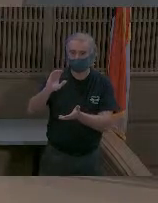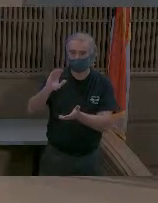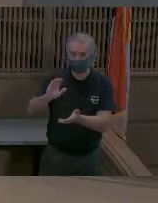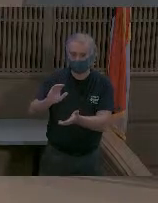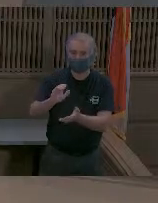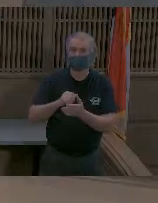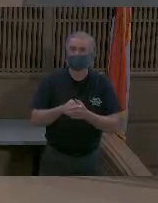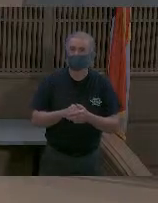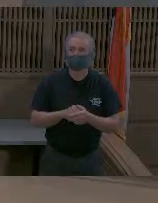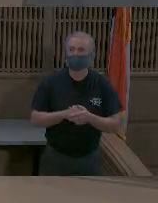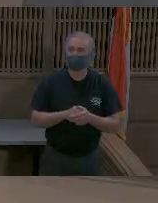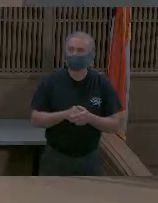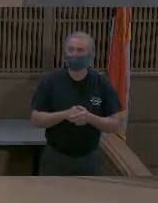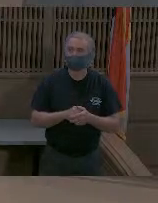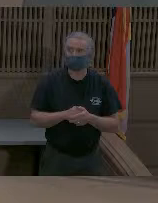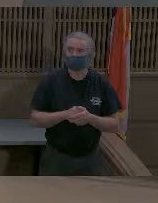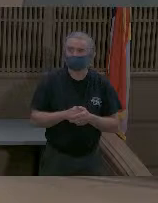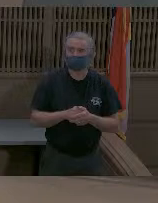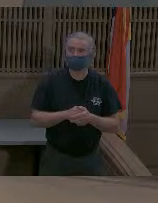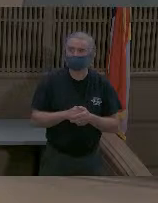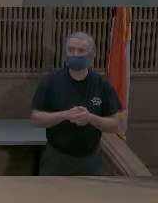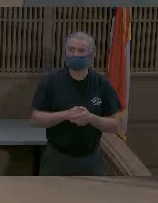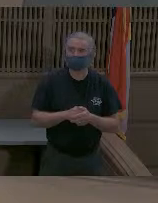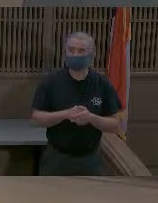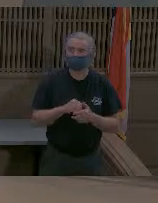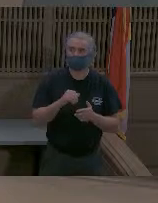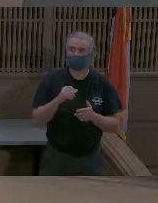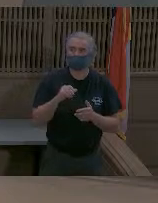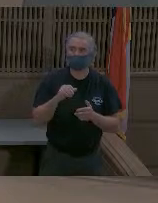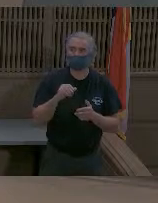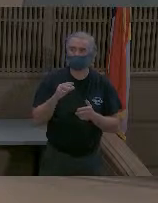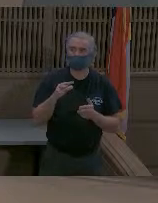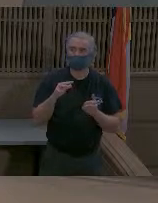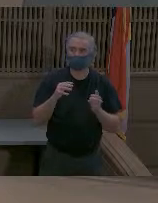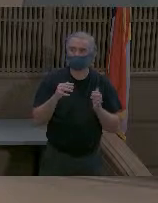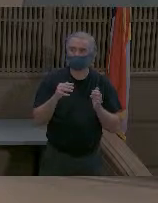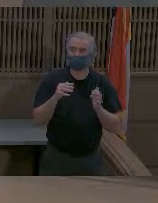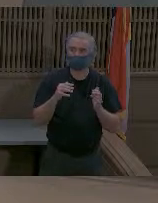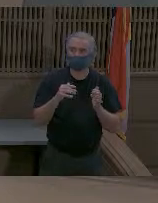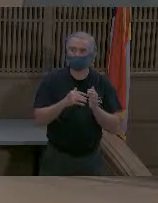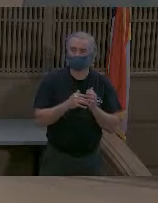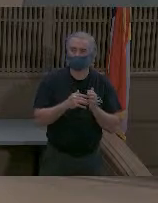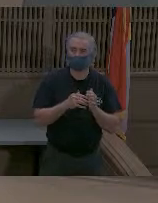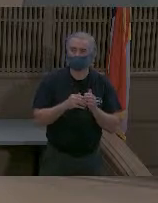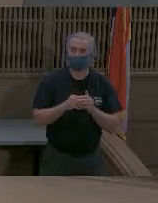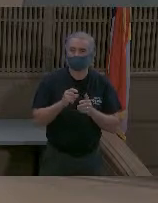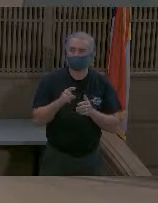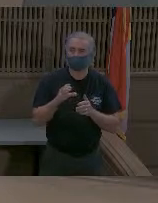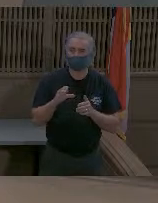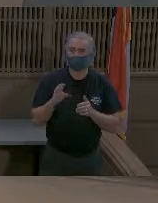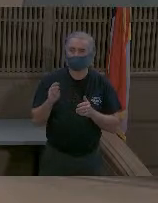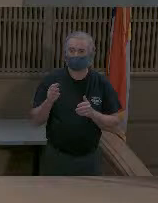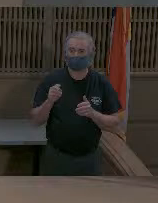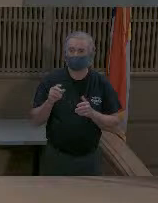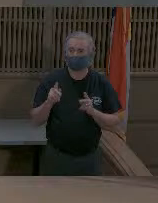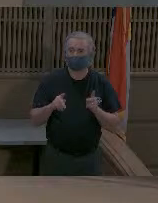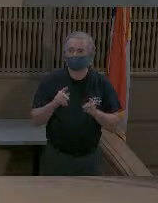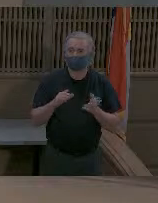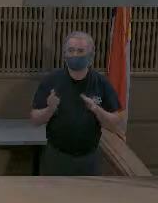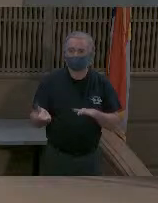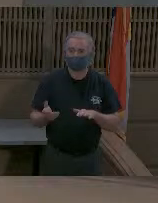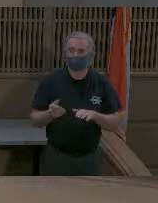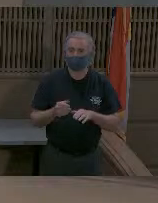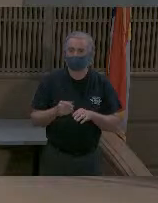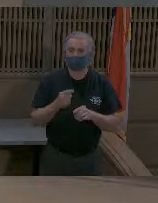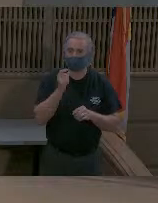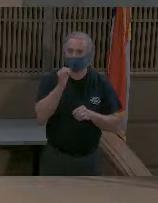that yesterday, 5,116 people died from coronavirus, a new high, okay? So it is not going away.